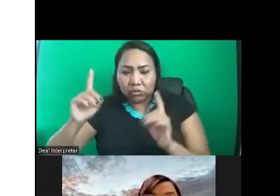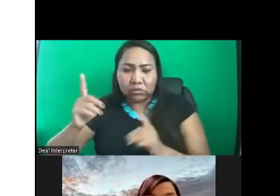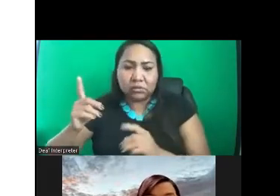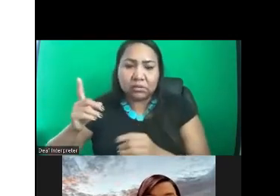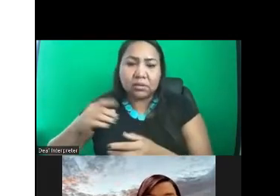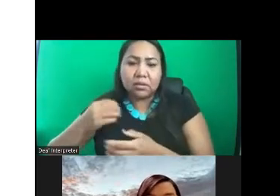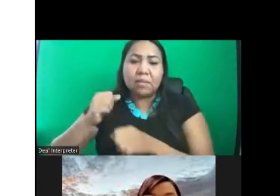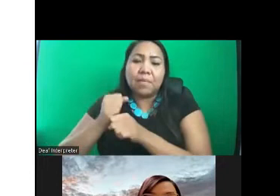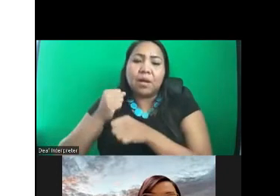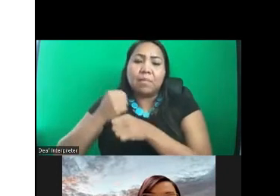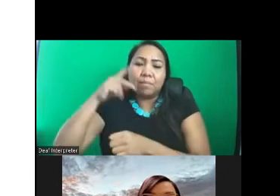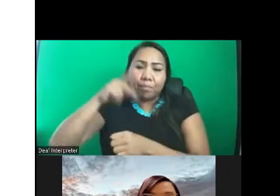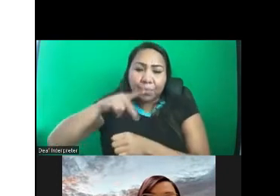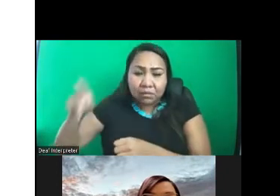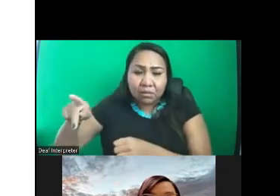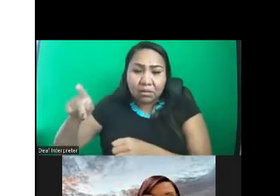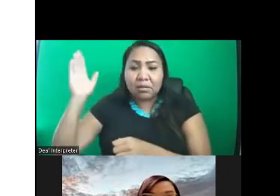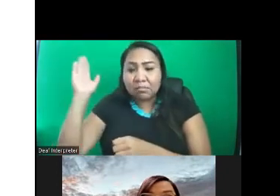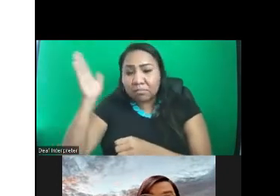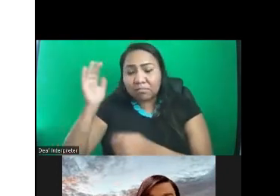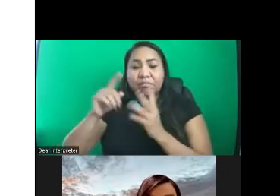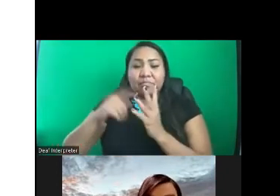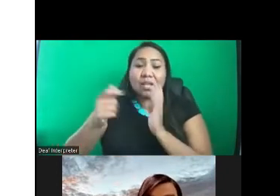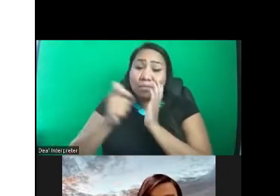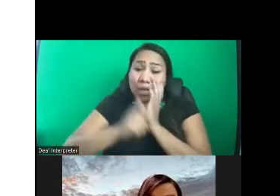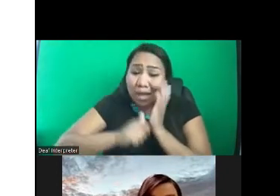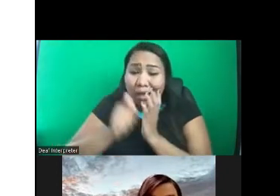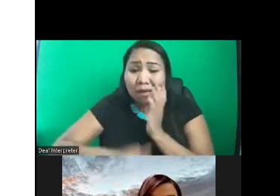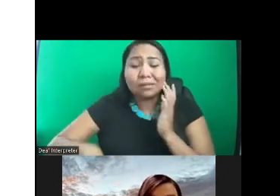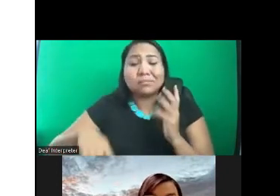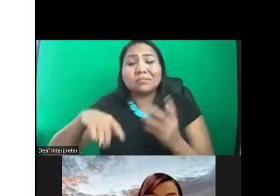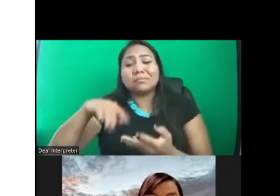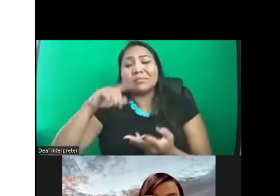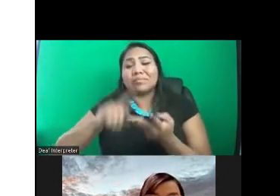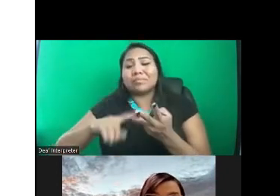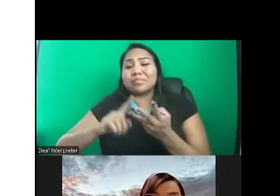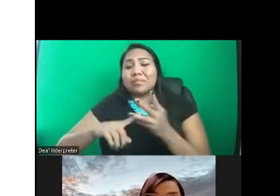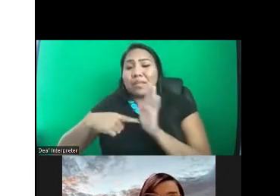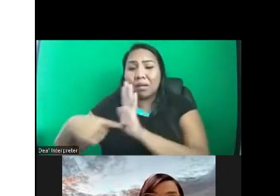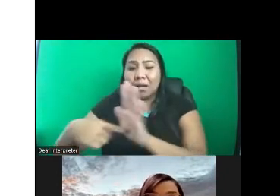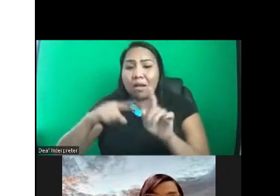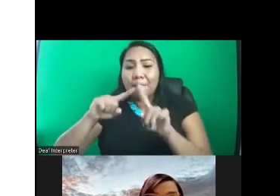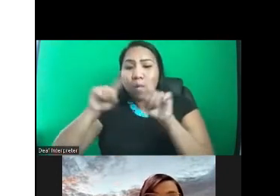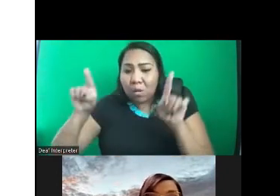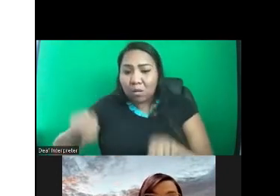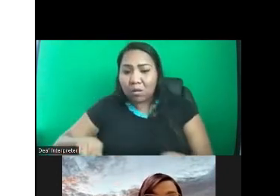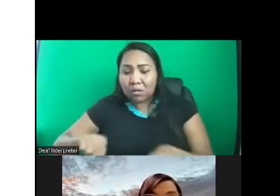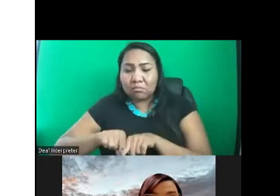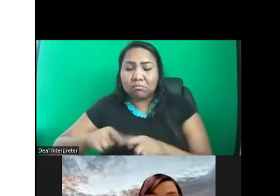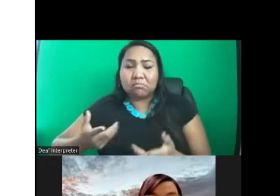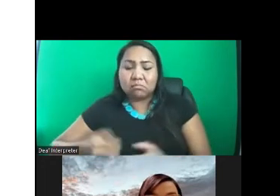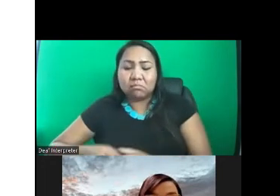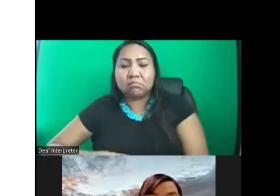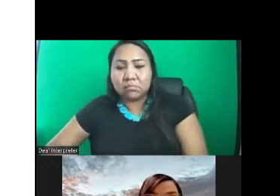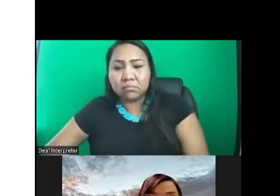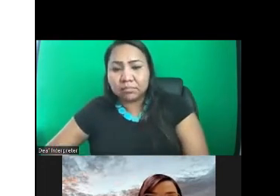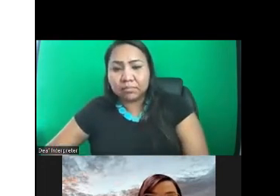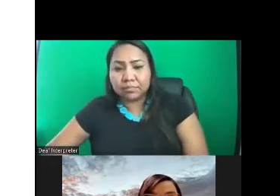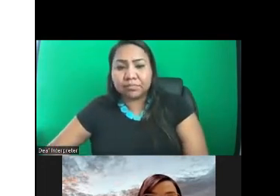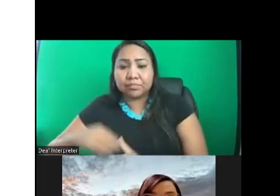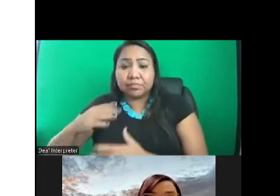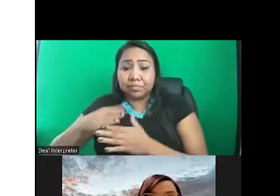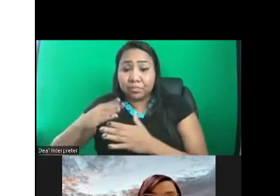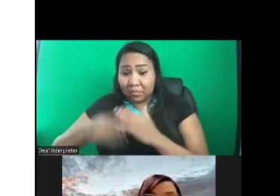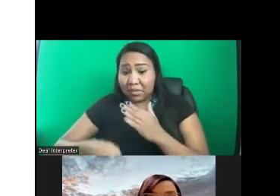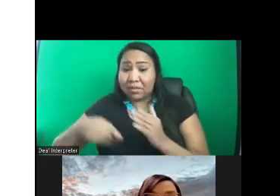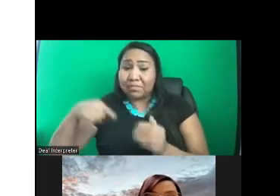create a brochure, and then they also do a display board, a presentation display board. And at the end of the program, at the end of the